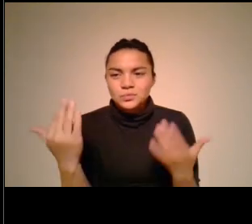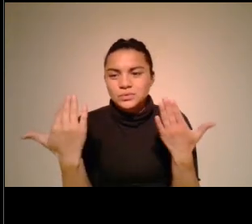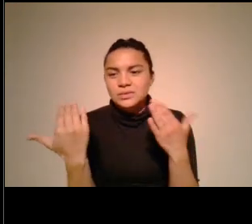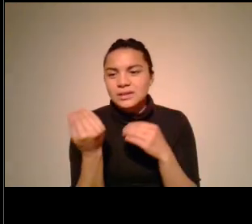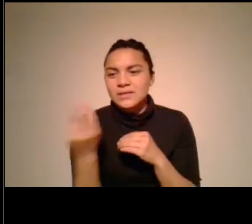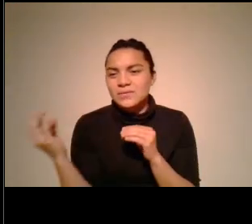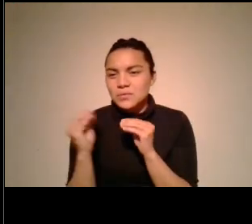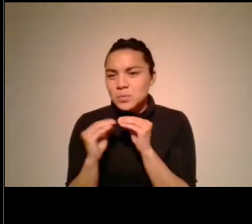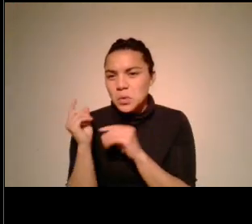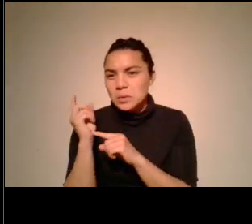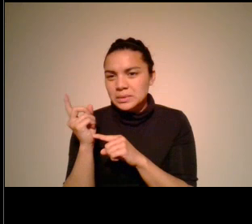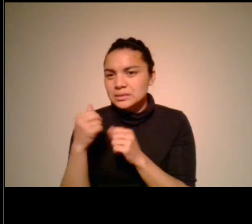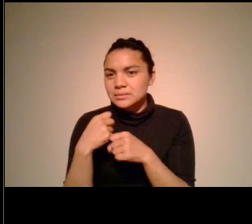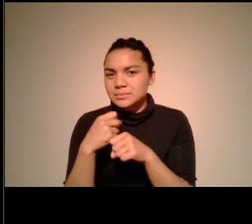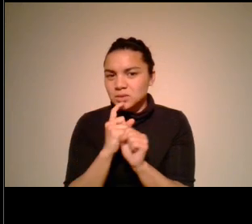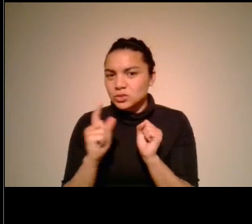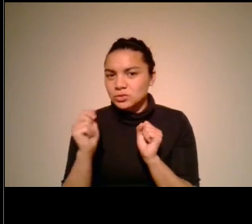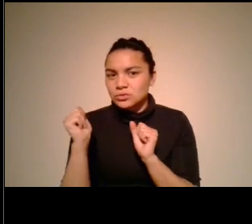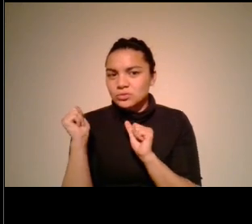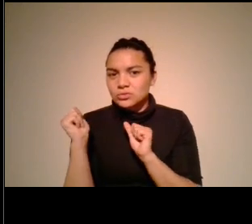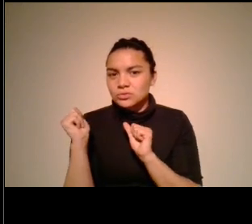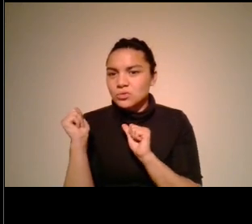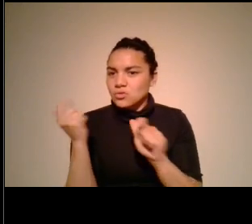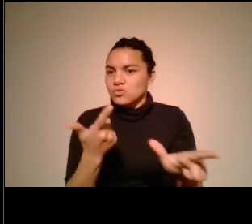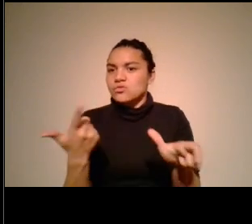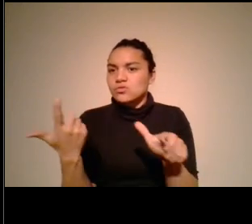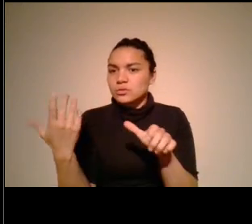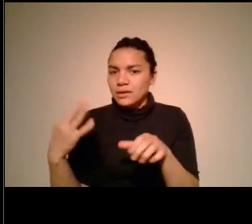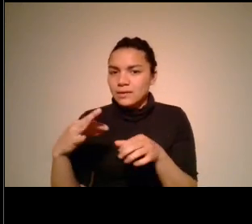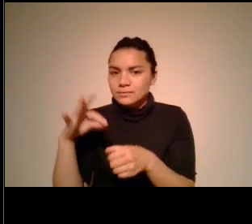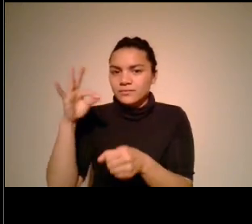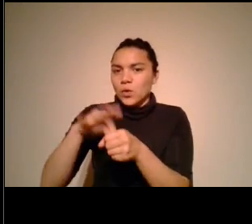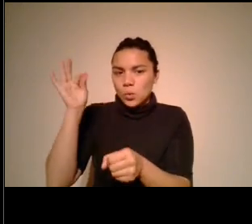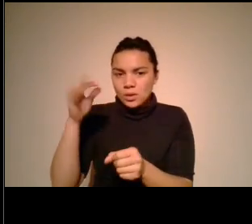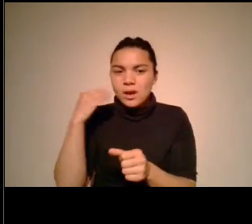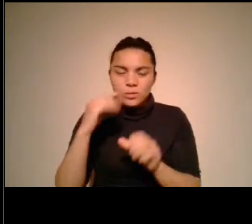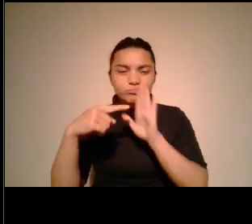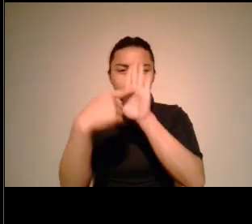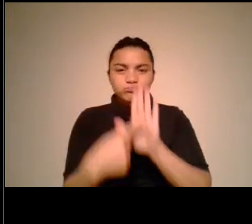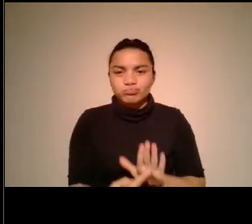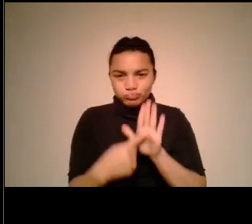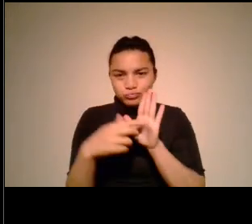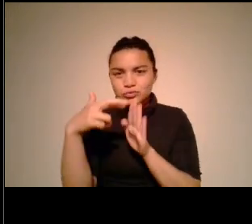sure everyone's been able to vote, and then I will display the results for you.